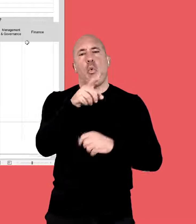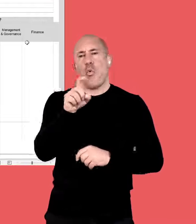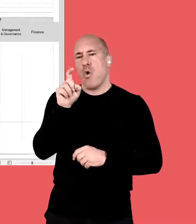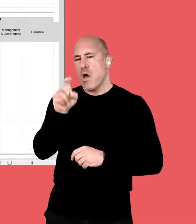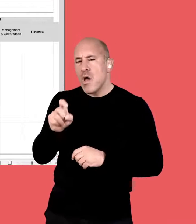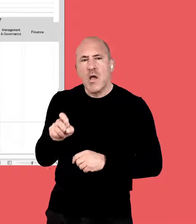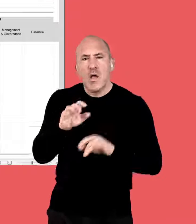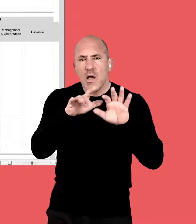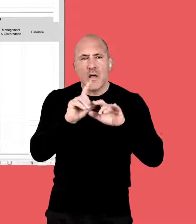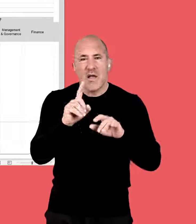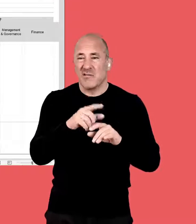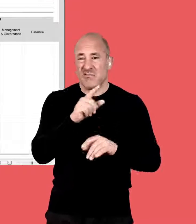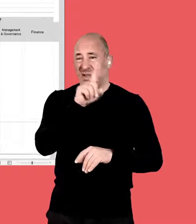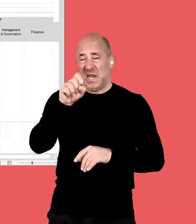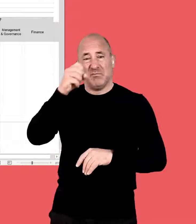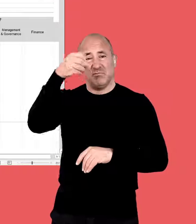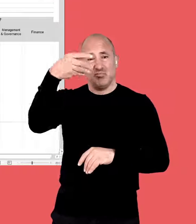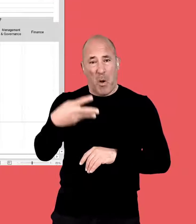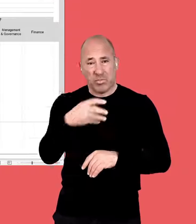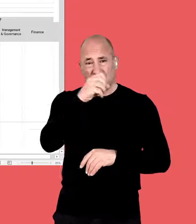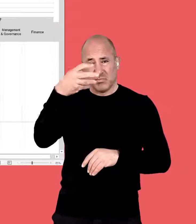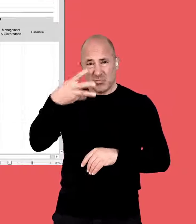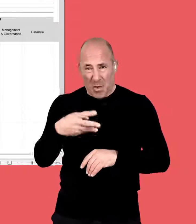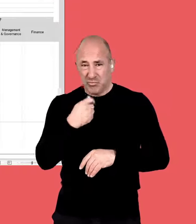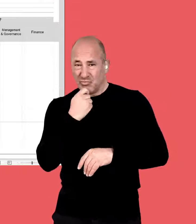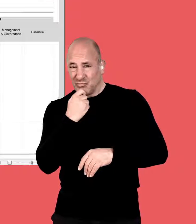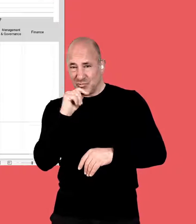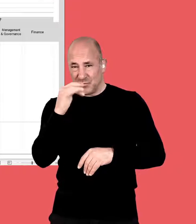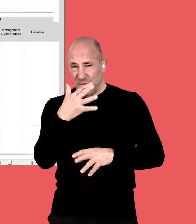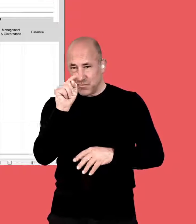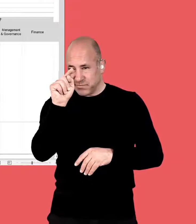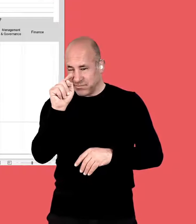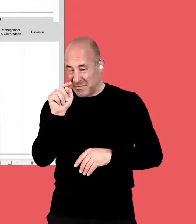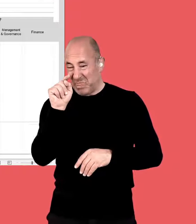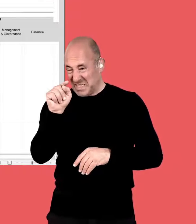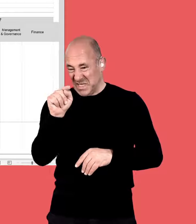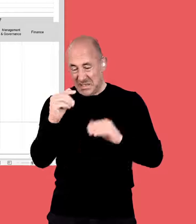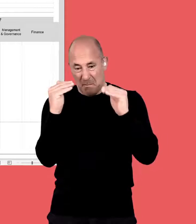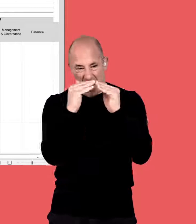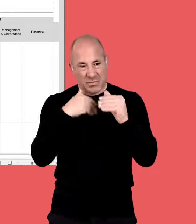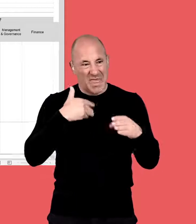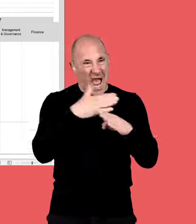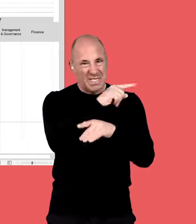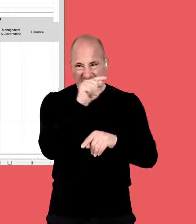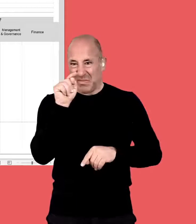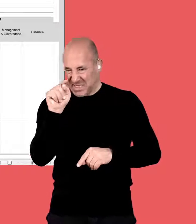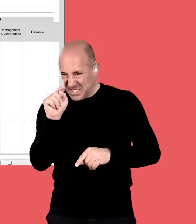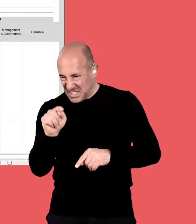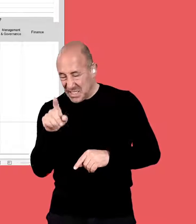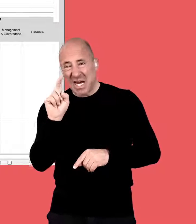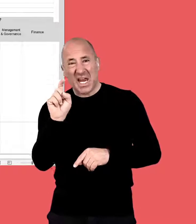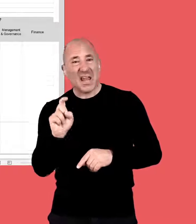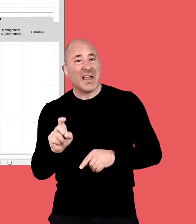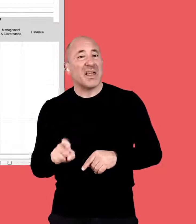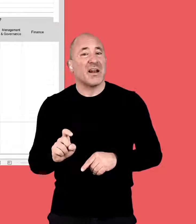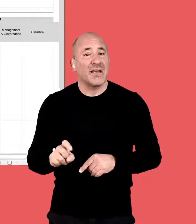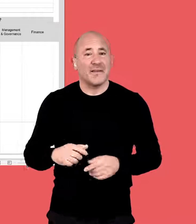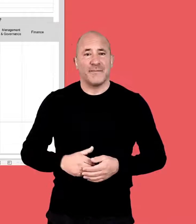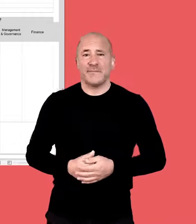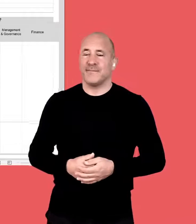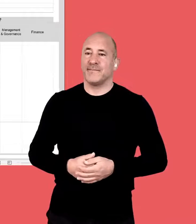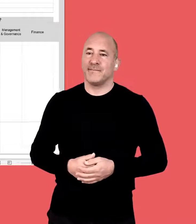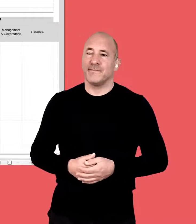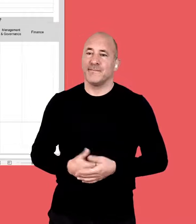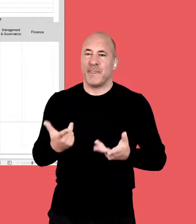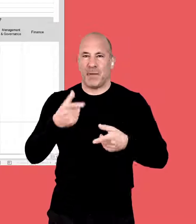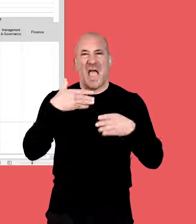Use the drop-downs here to select as many of the items as apply to the activity. If